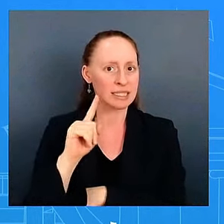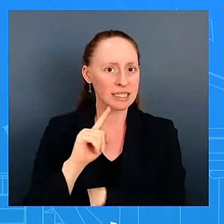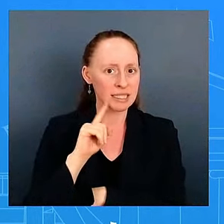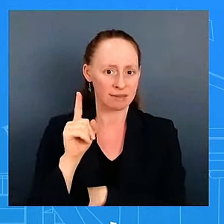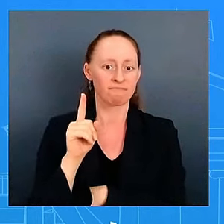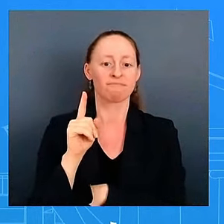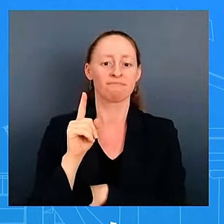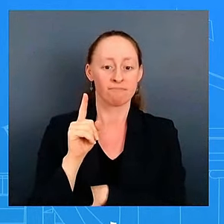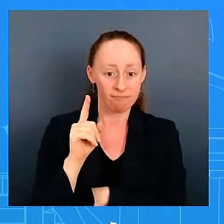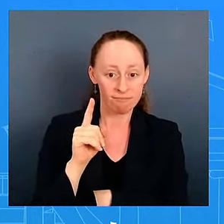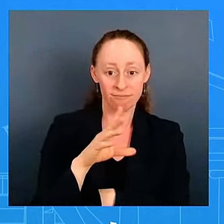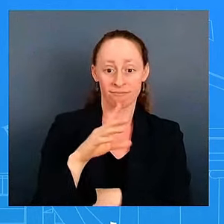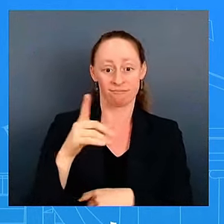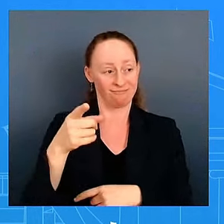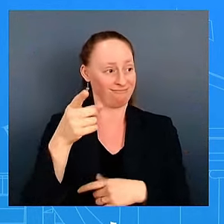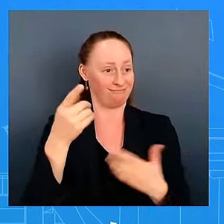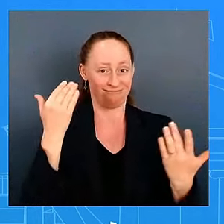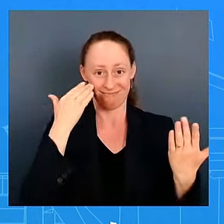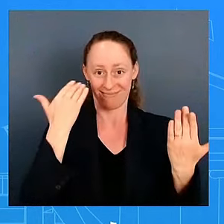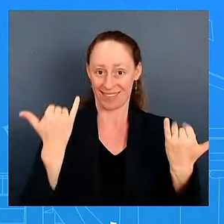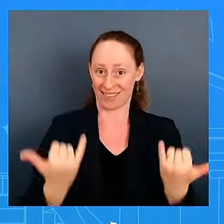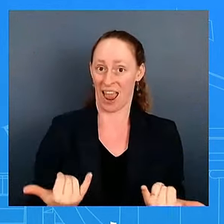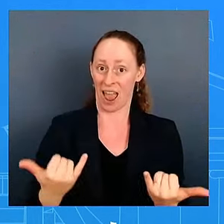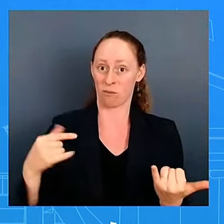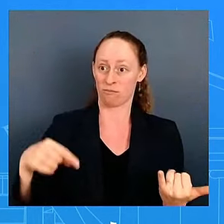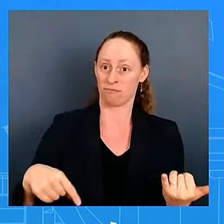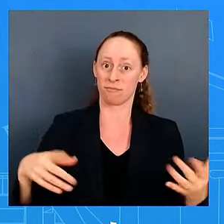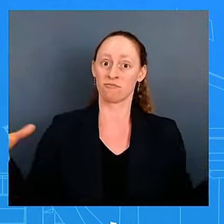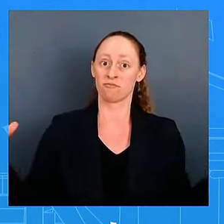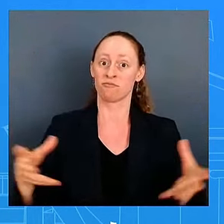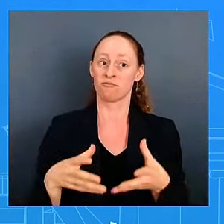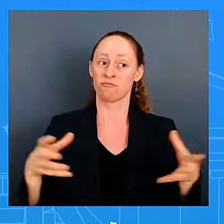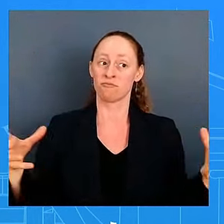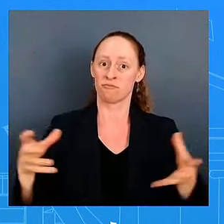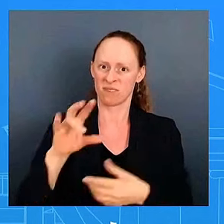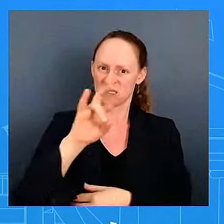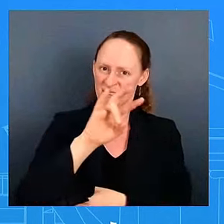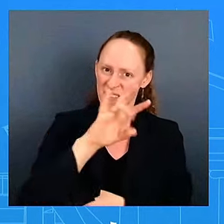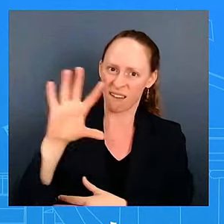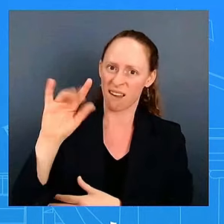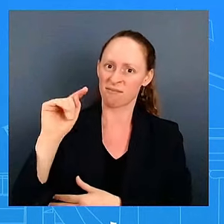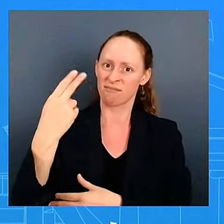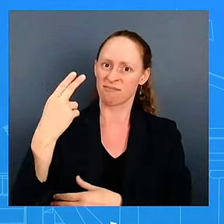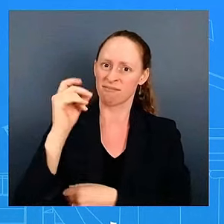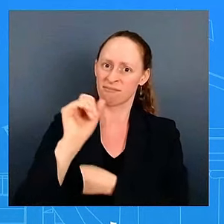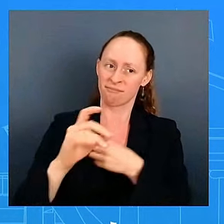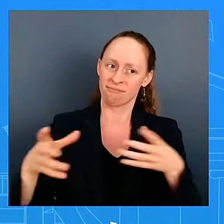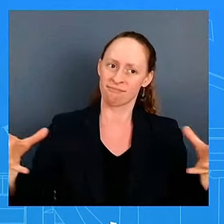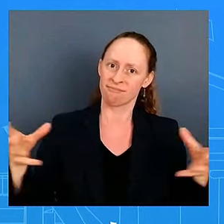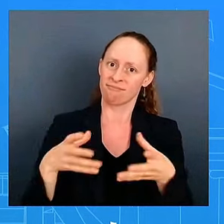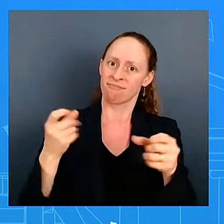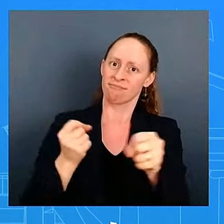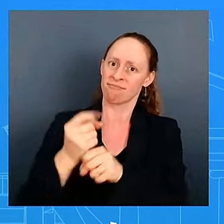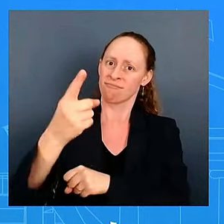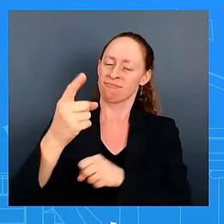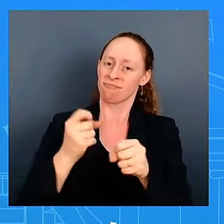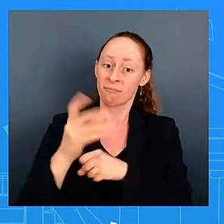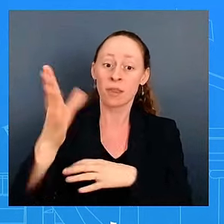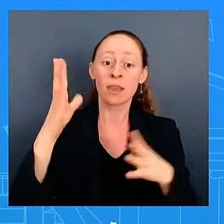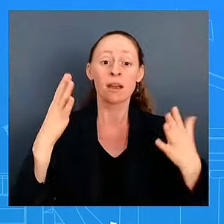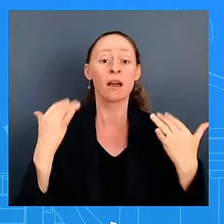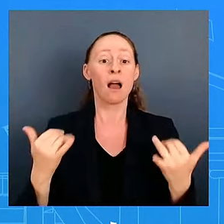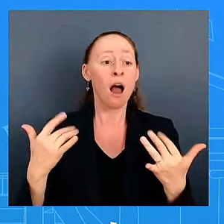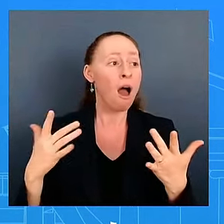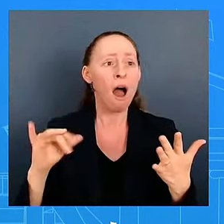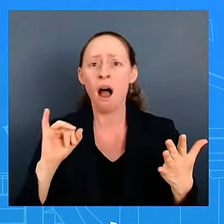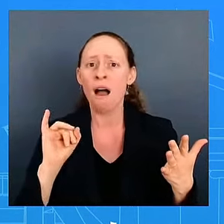busy engaging with global leaders and obviously hosting the event. So if we have anything more to share, I know my colleagues at the National Security Council will do